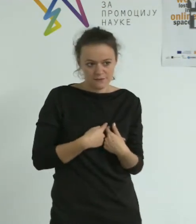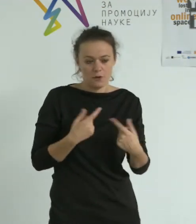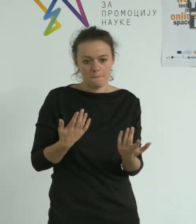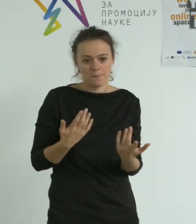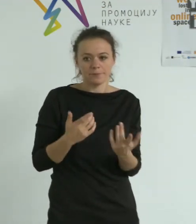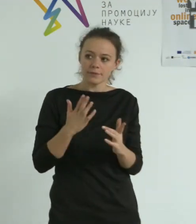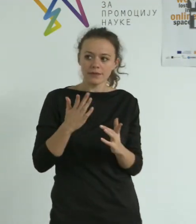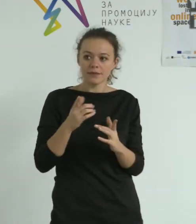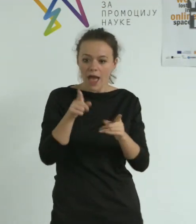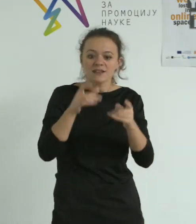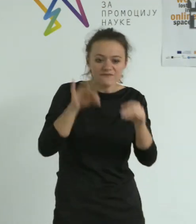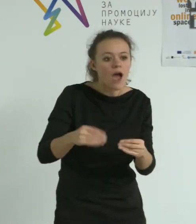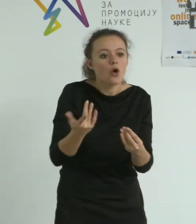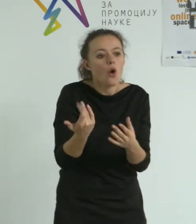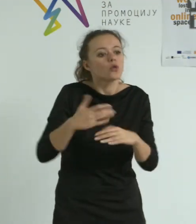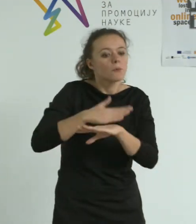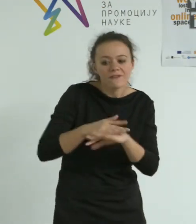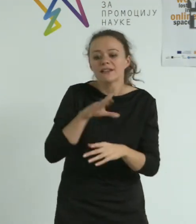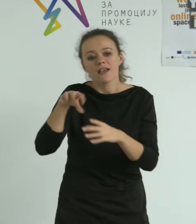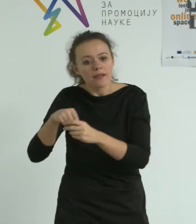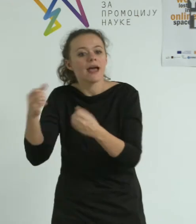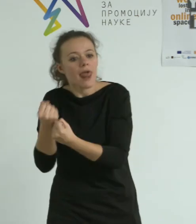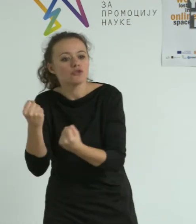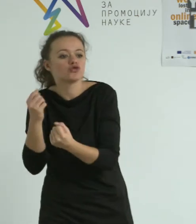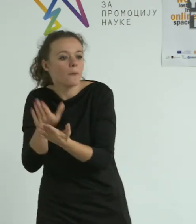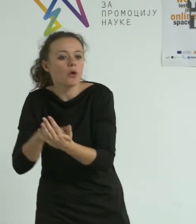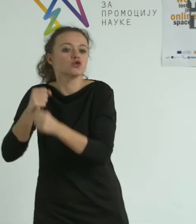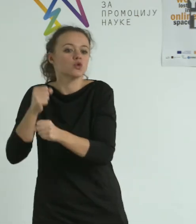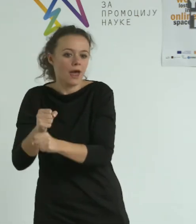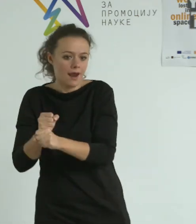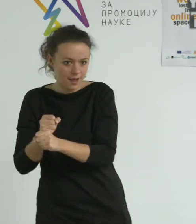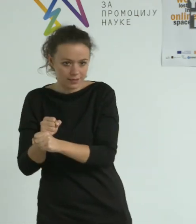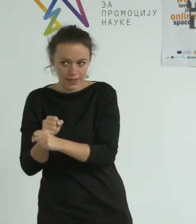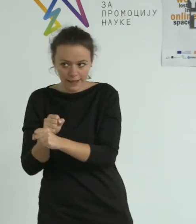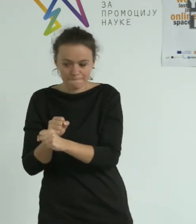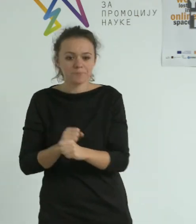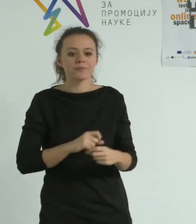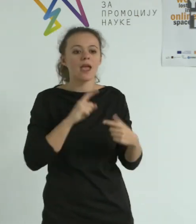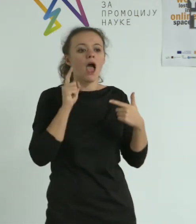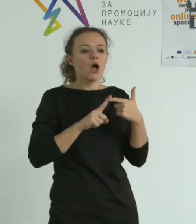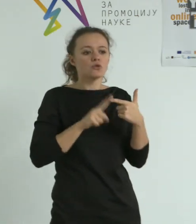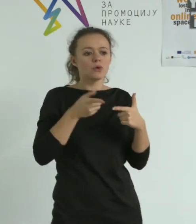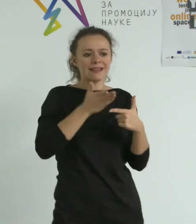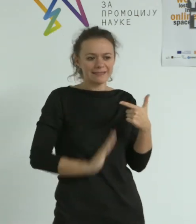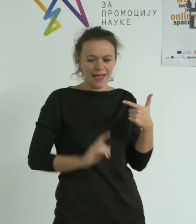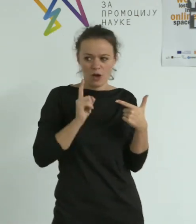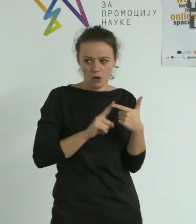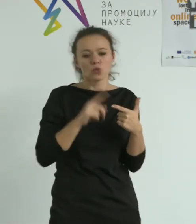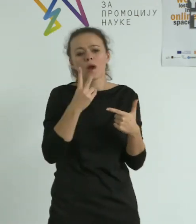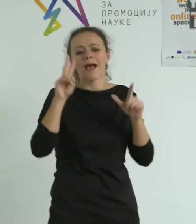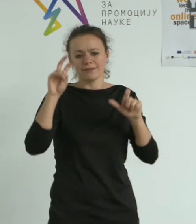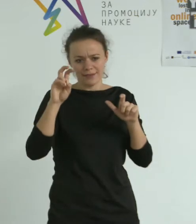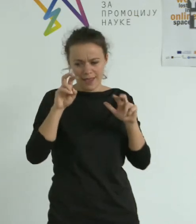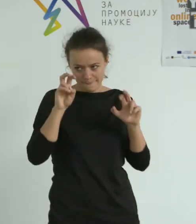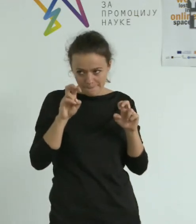actually go and do something that would be much more interesting maybe for them. In the second part, in the second topic, they